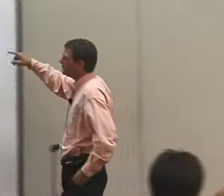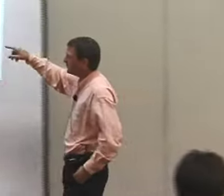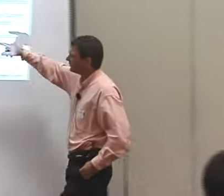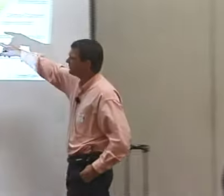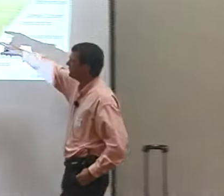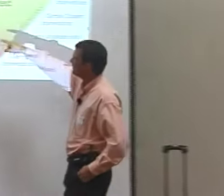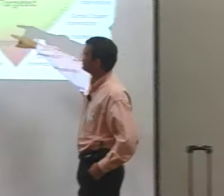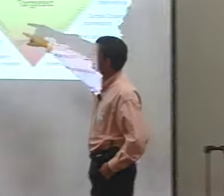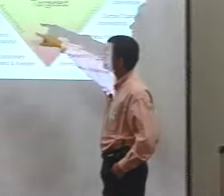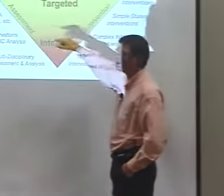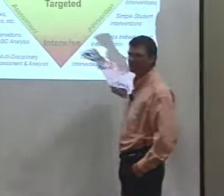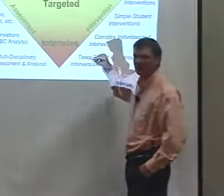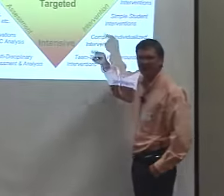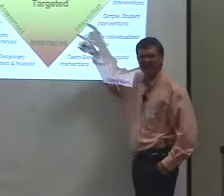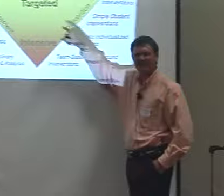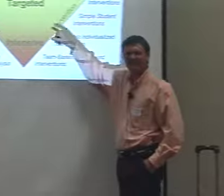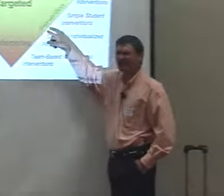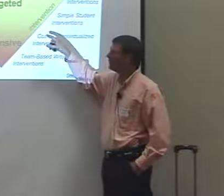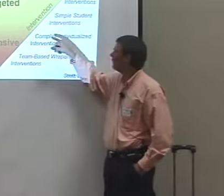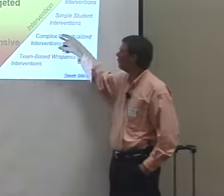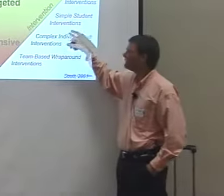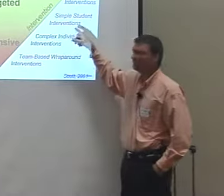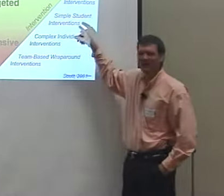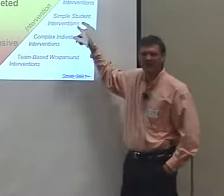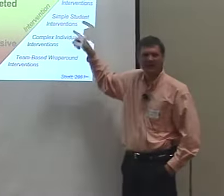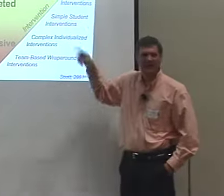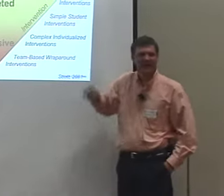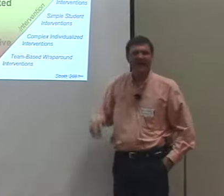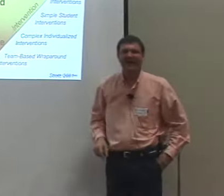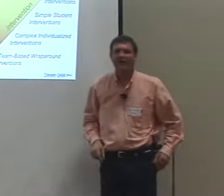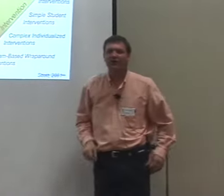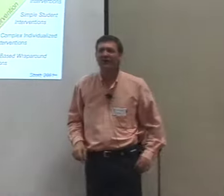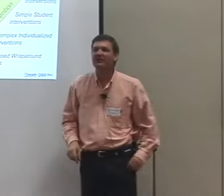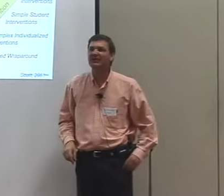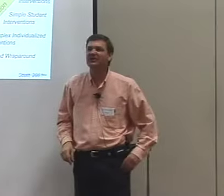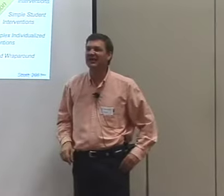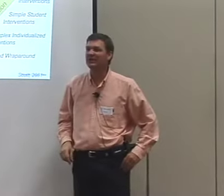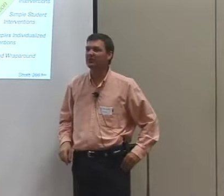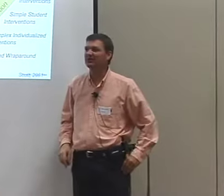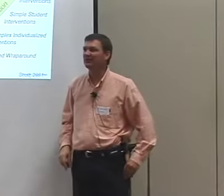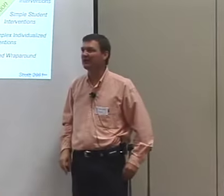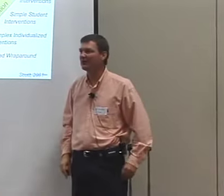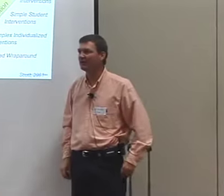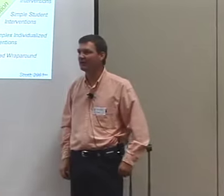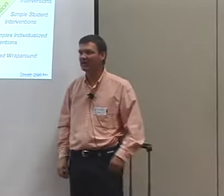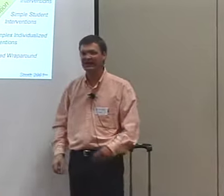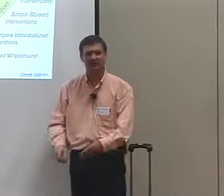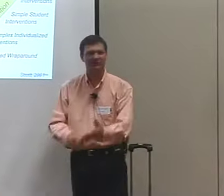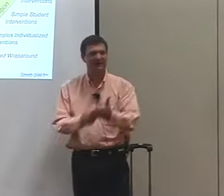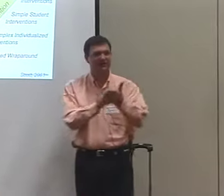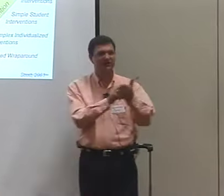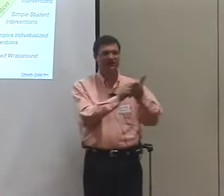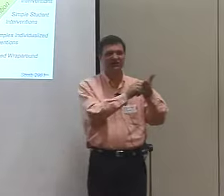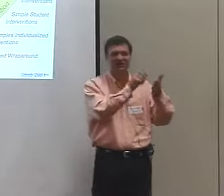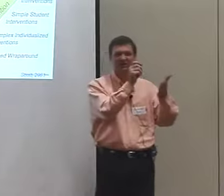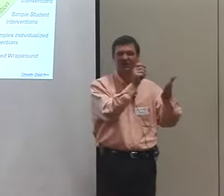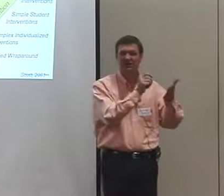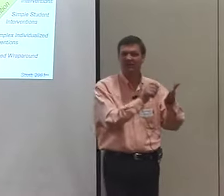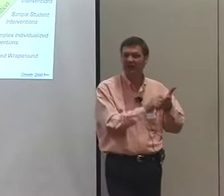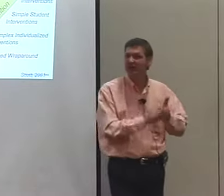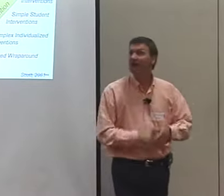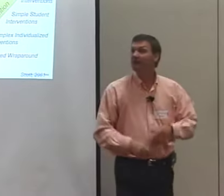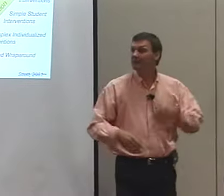so you've seen her do it here, and I've seen her do it there, and we've seen this going on. What if we had her come in and check in with us every day right before class, and we'll sign a little sheet saying